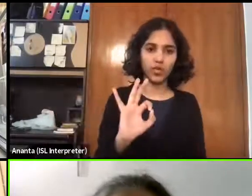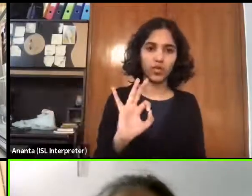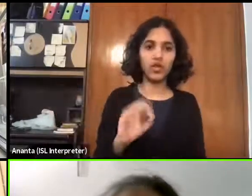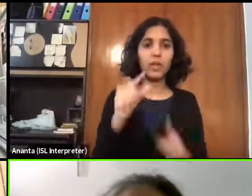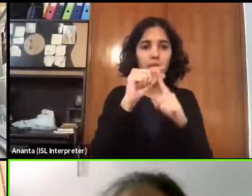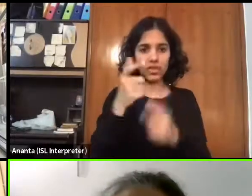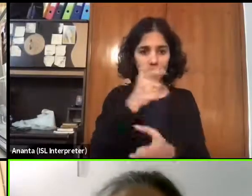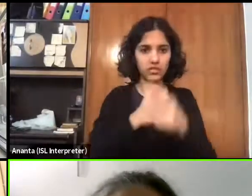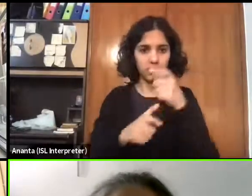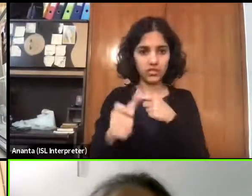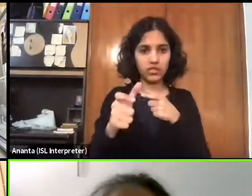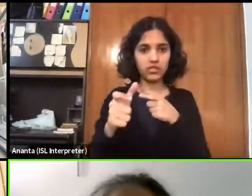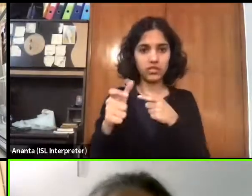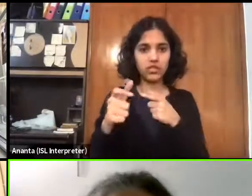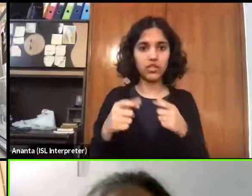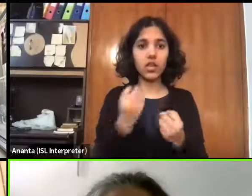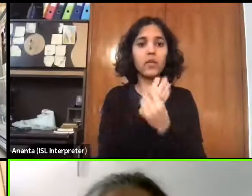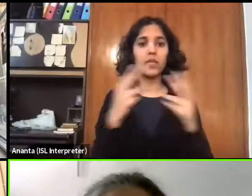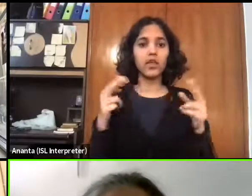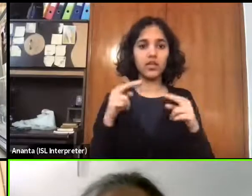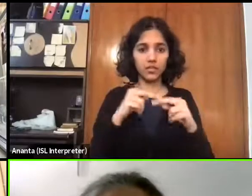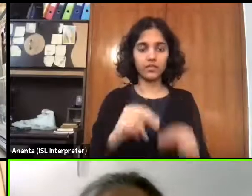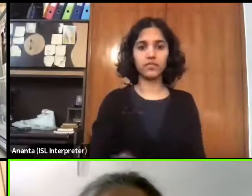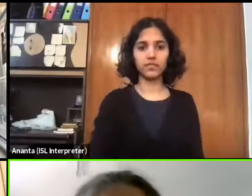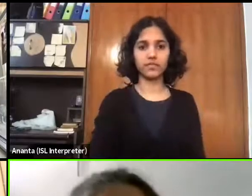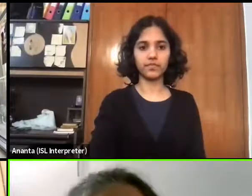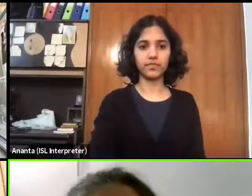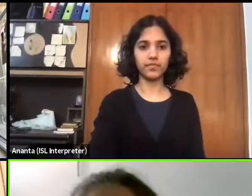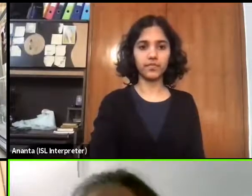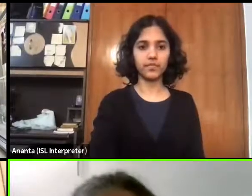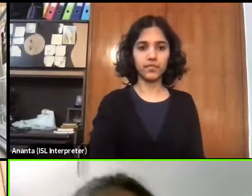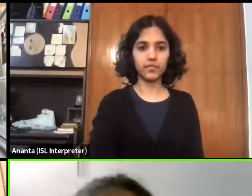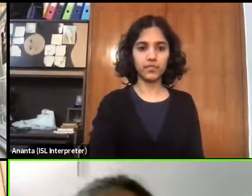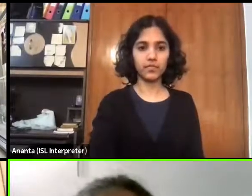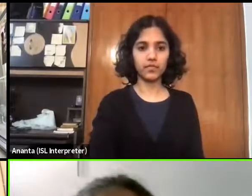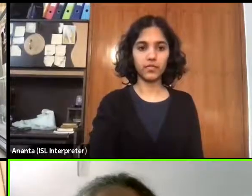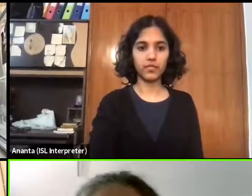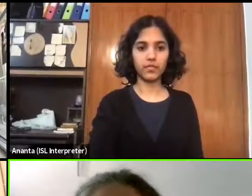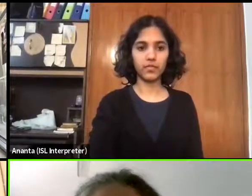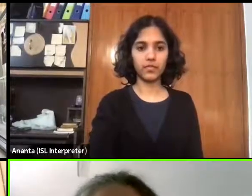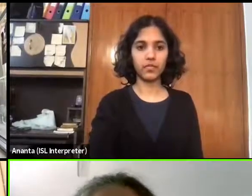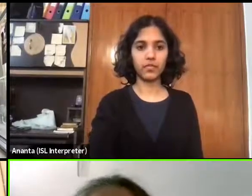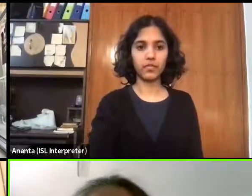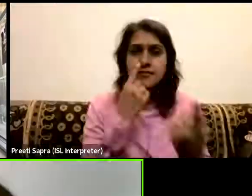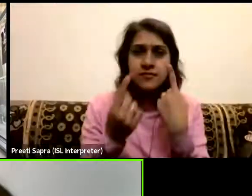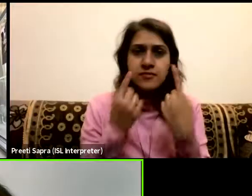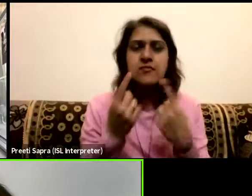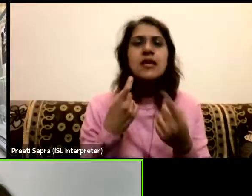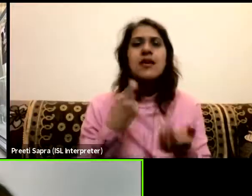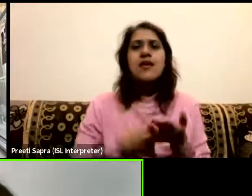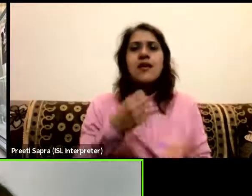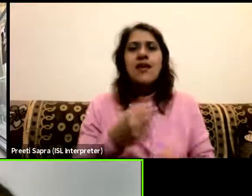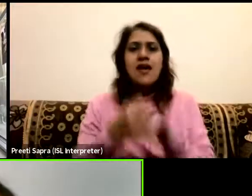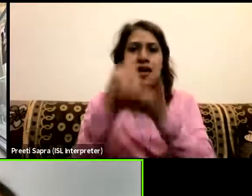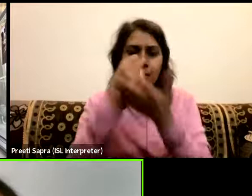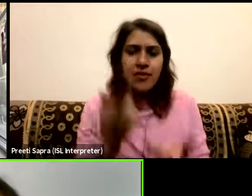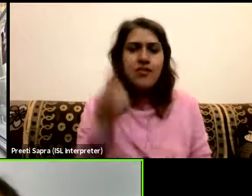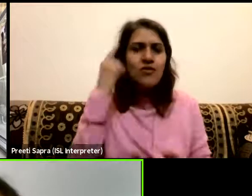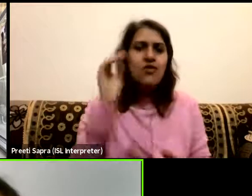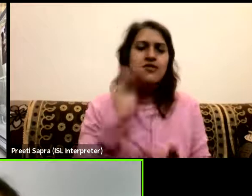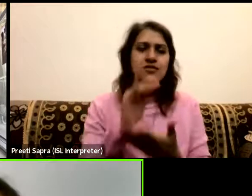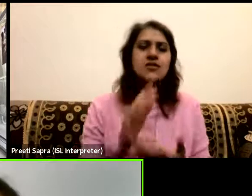families, which we may also see and are likely to see, that search for rehabilitation for their child